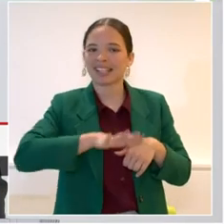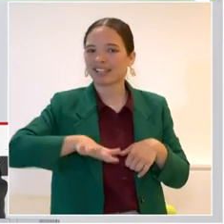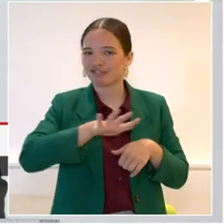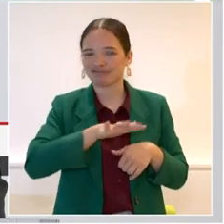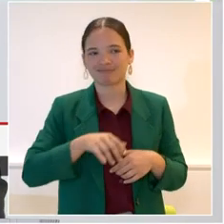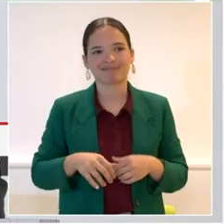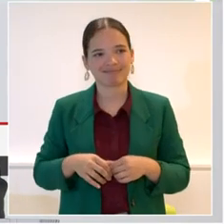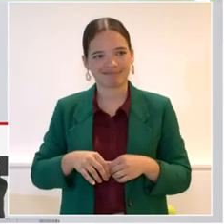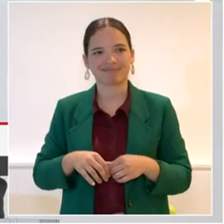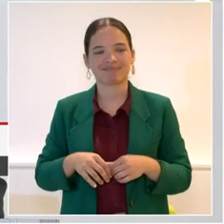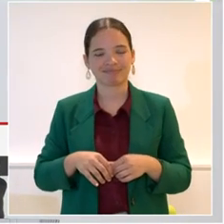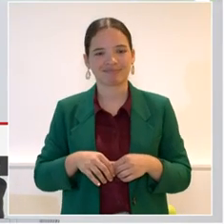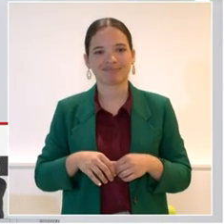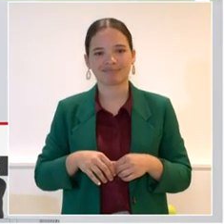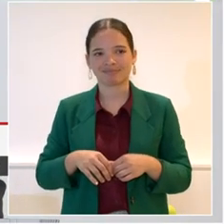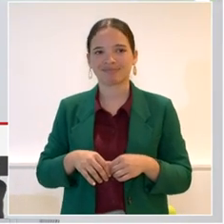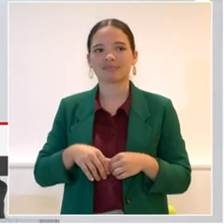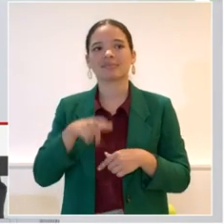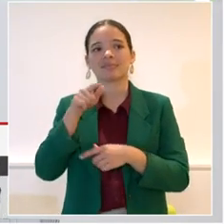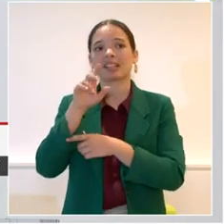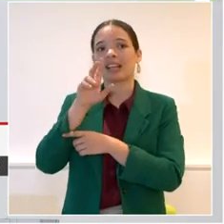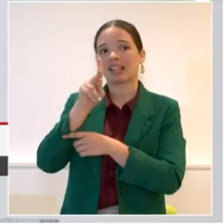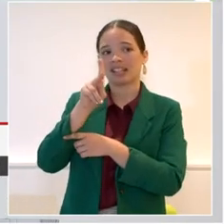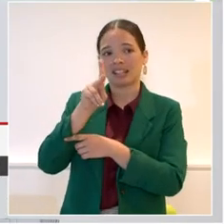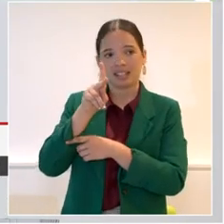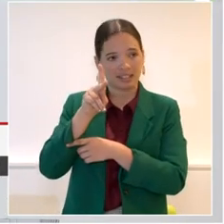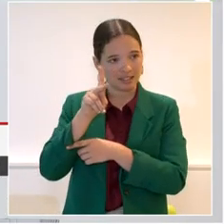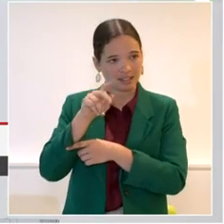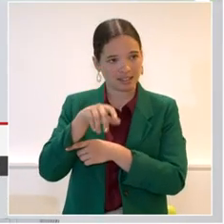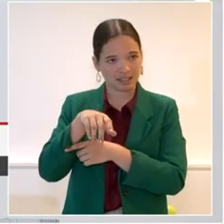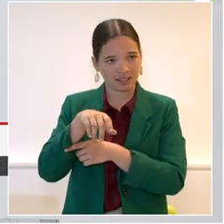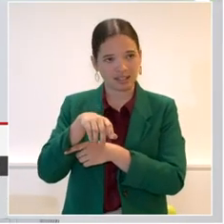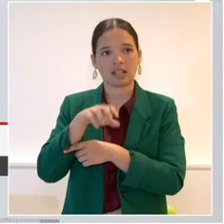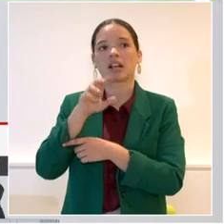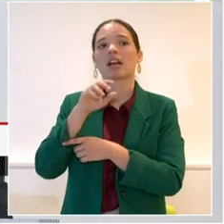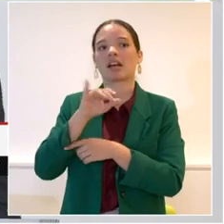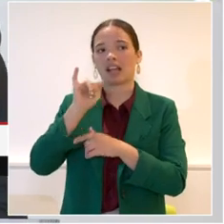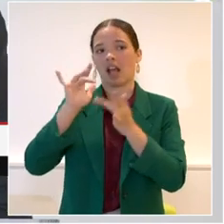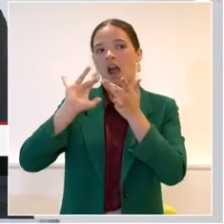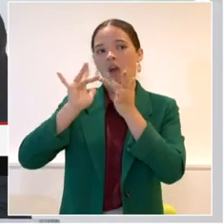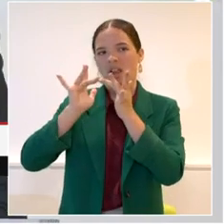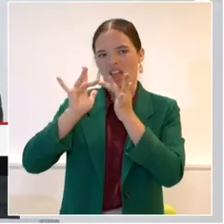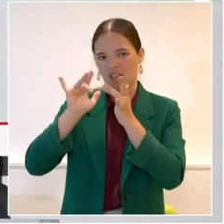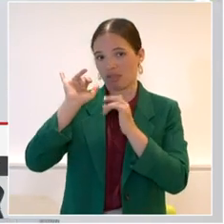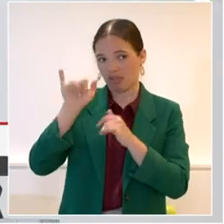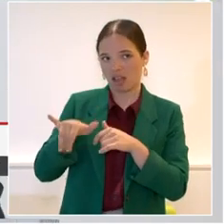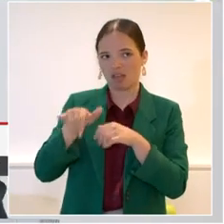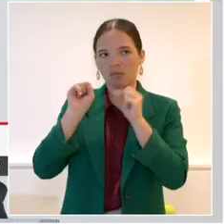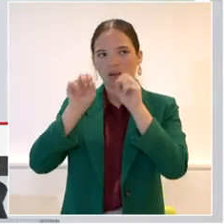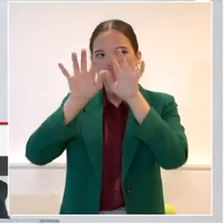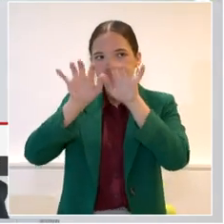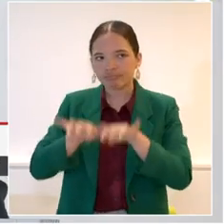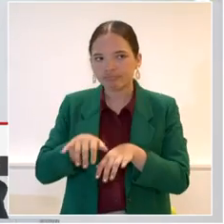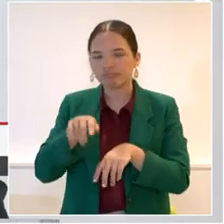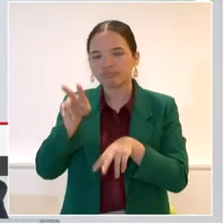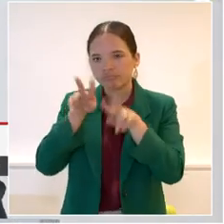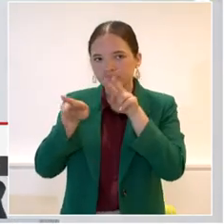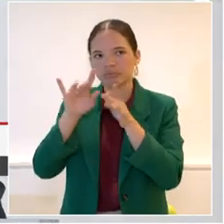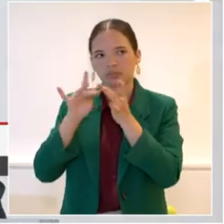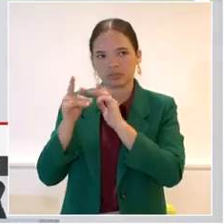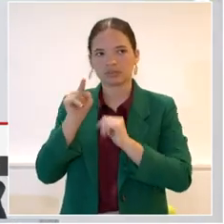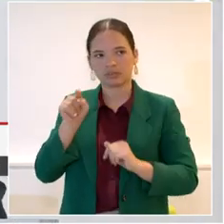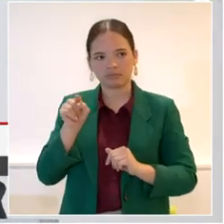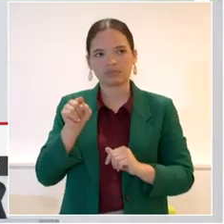are kiosk stations where residents can process online applications and many, many more things. And through